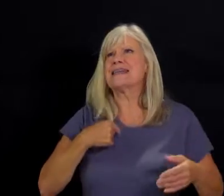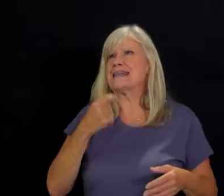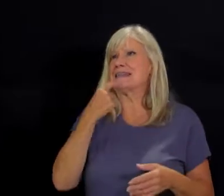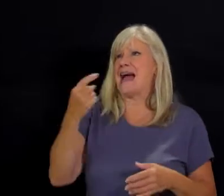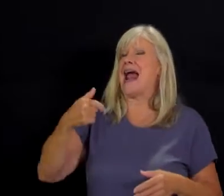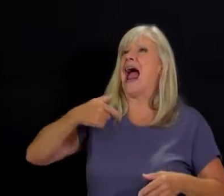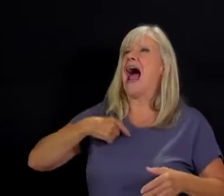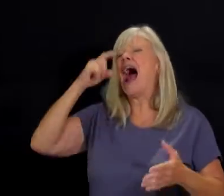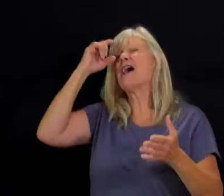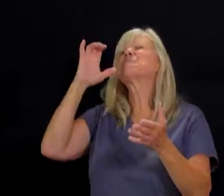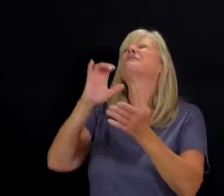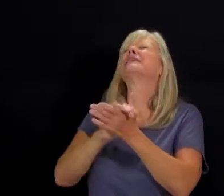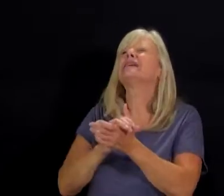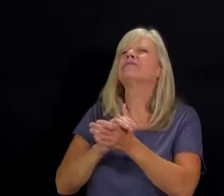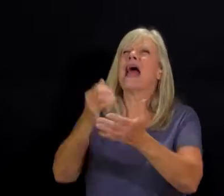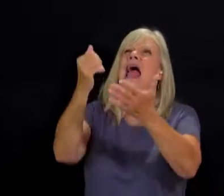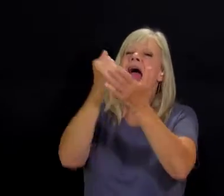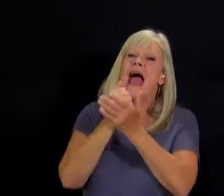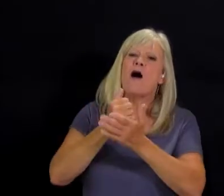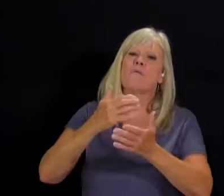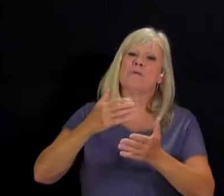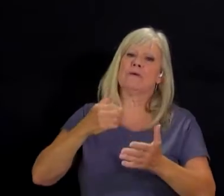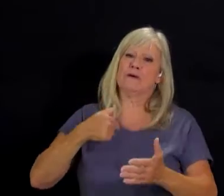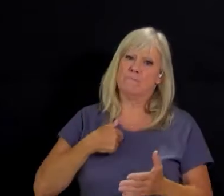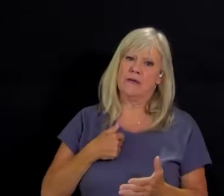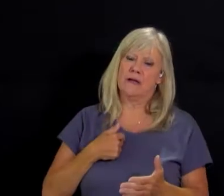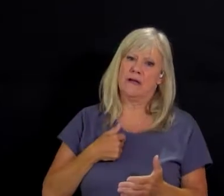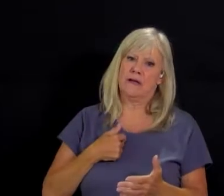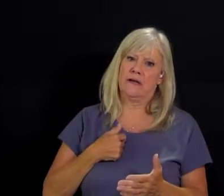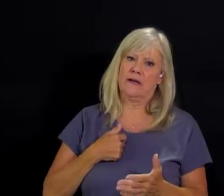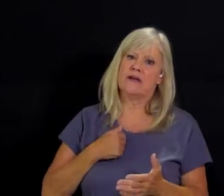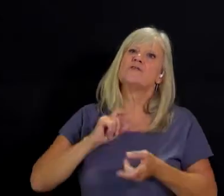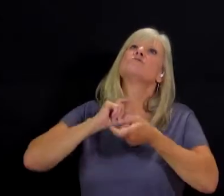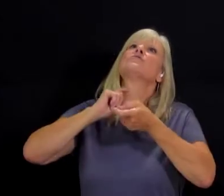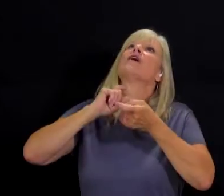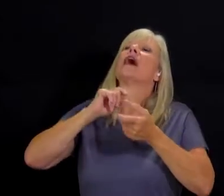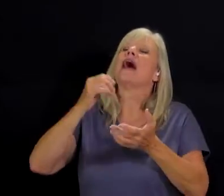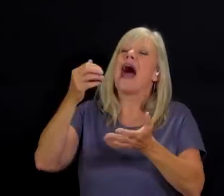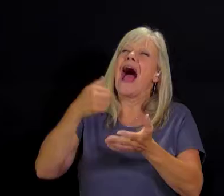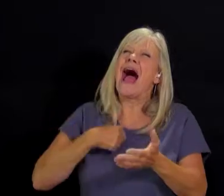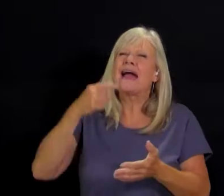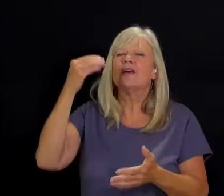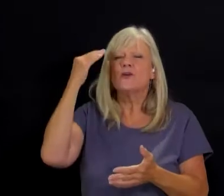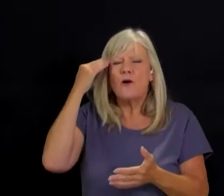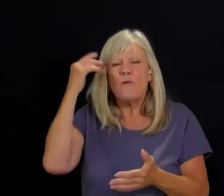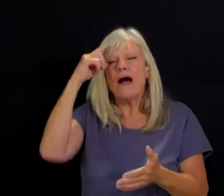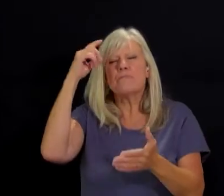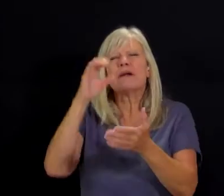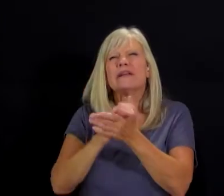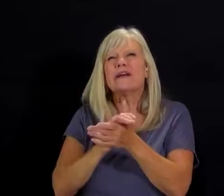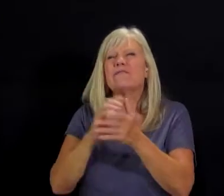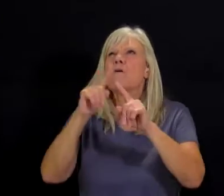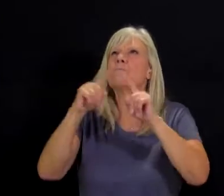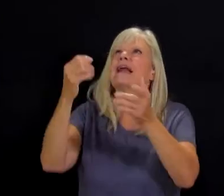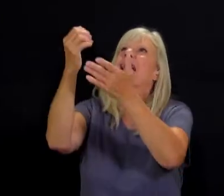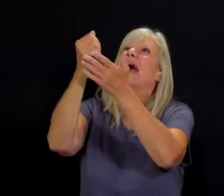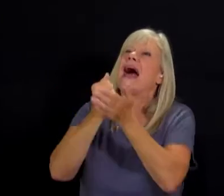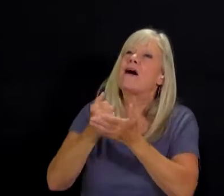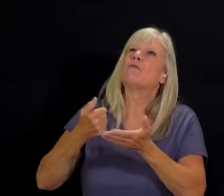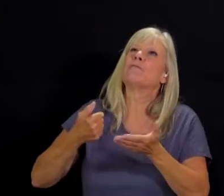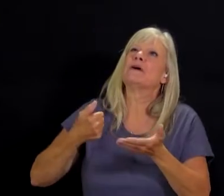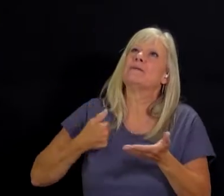believe, help my unbelief. I believe, help